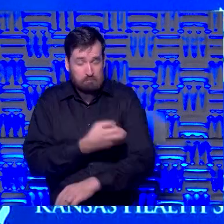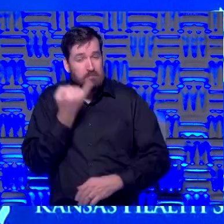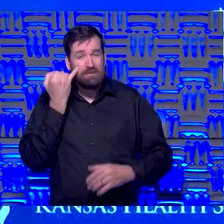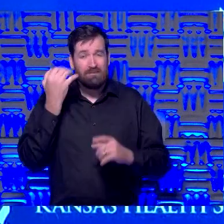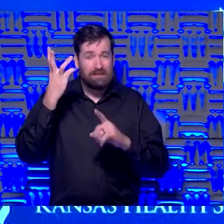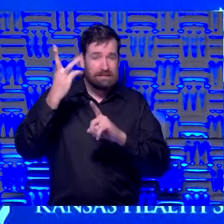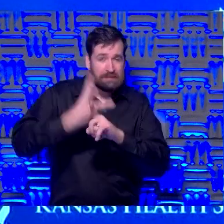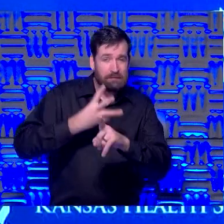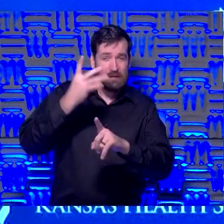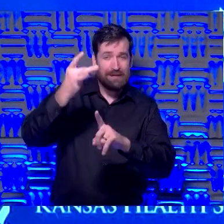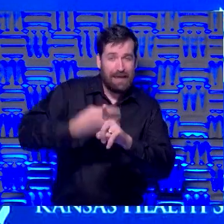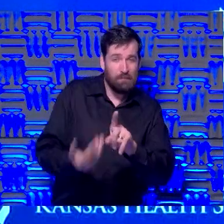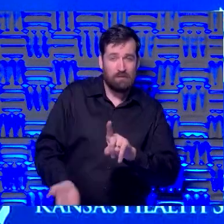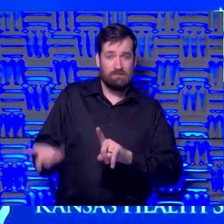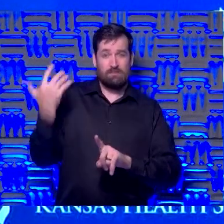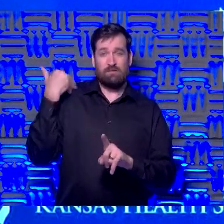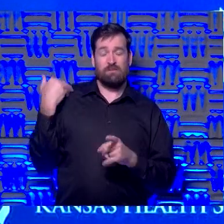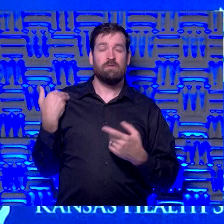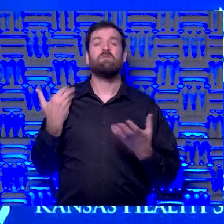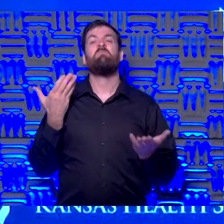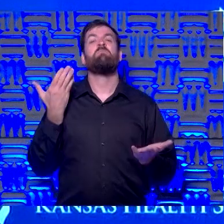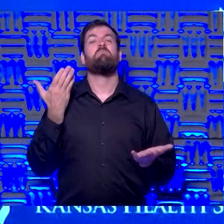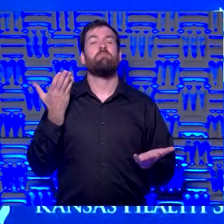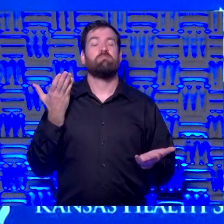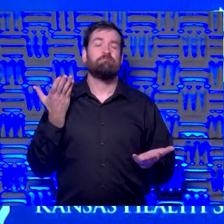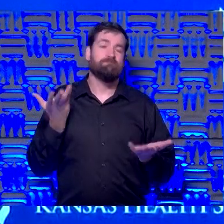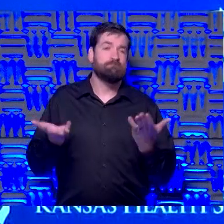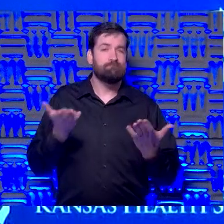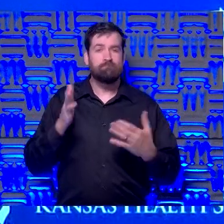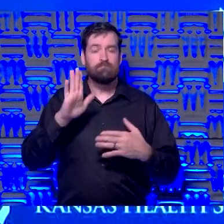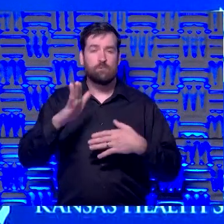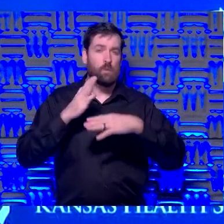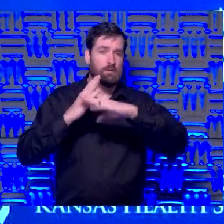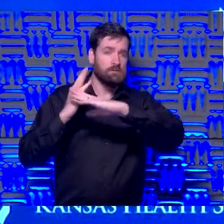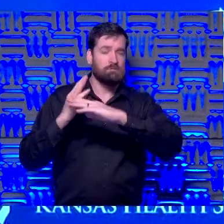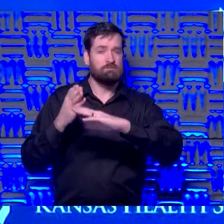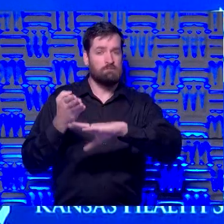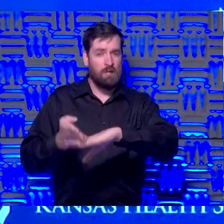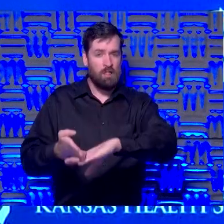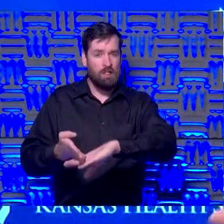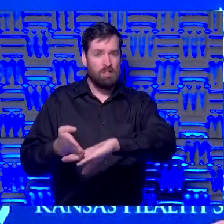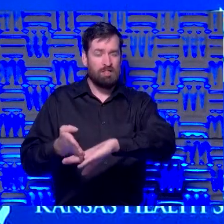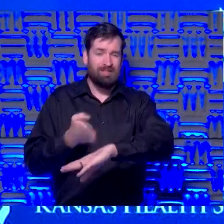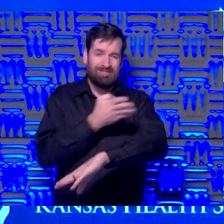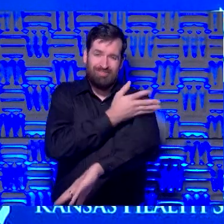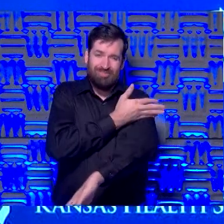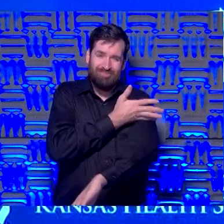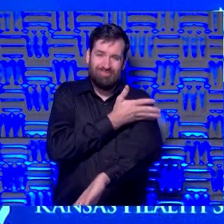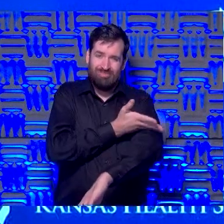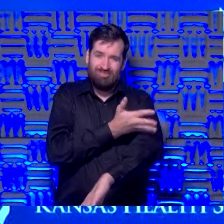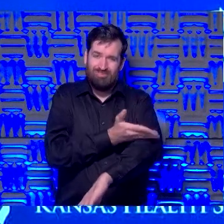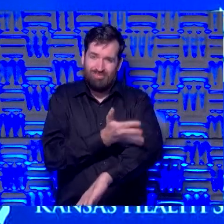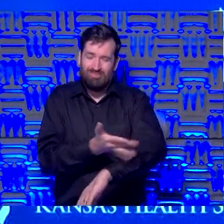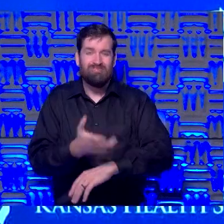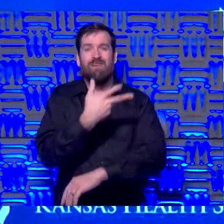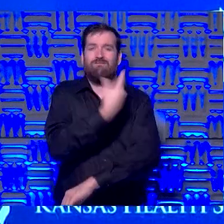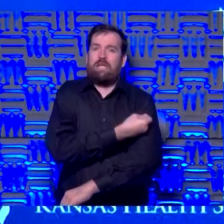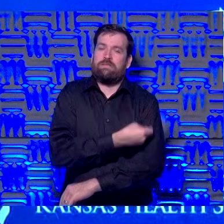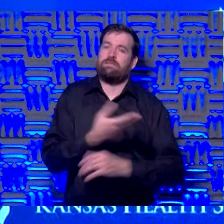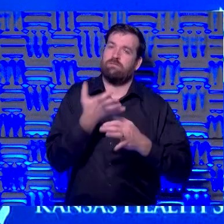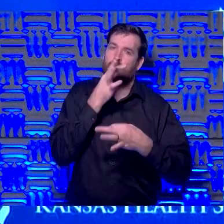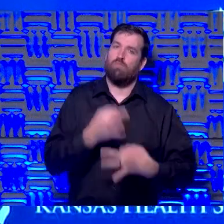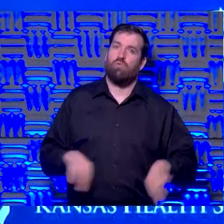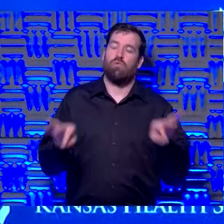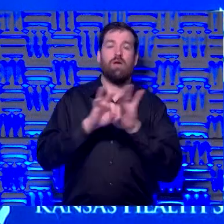say, 6 or 8 months since you've had COVID, your antibody and your immunology may be beginning to wane, and so getting that vaccine will be really important. I think we're